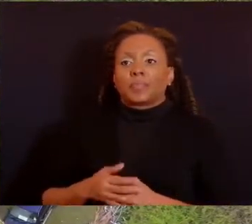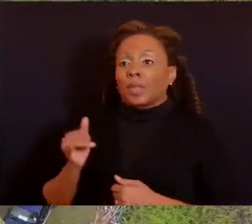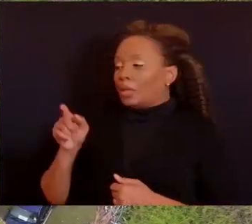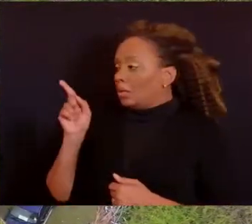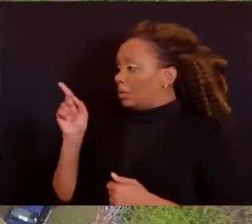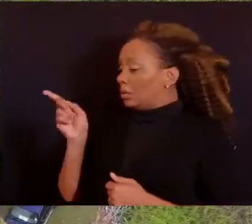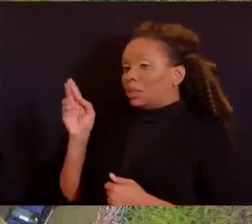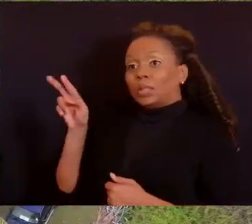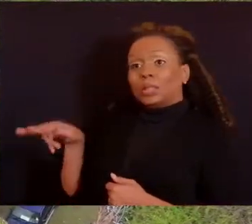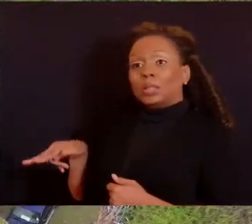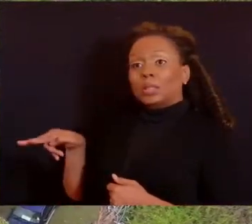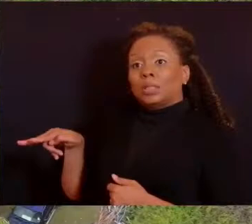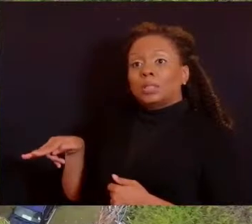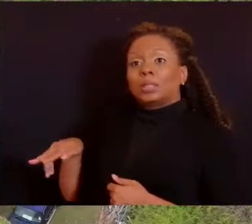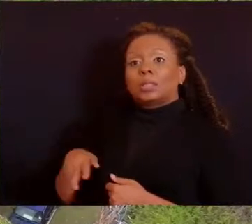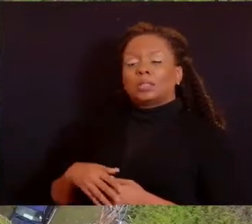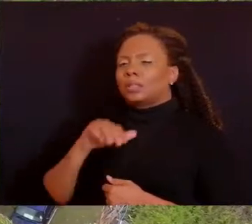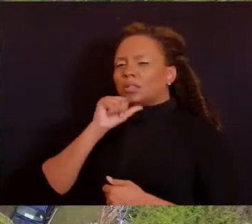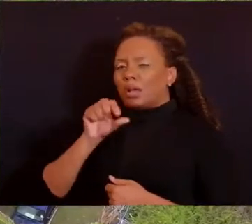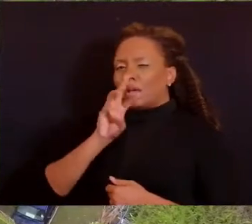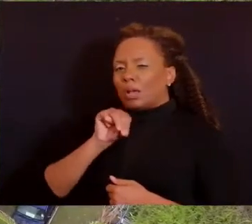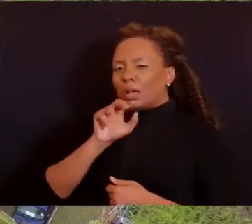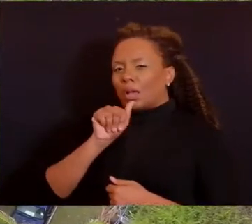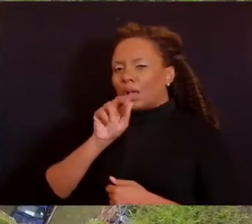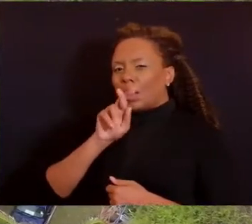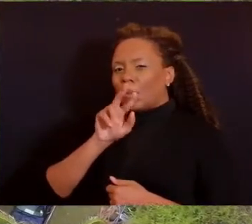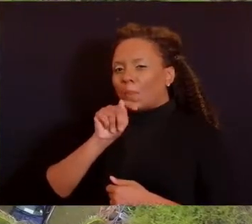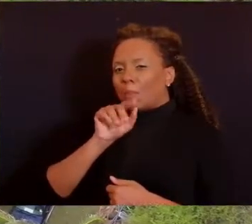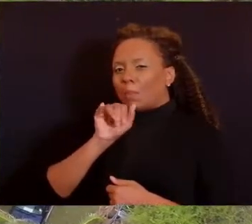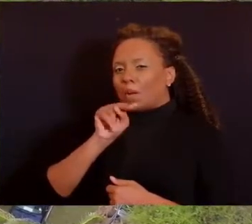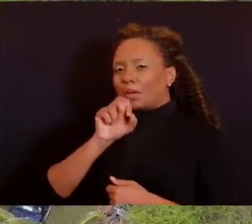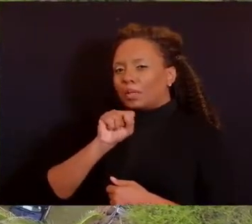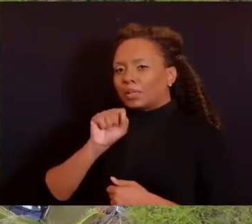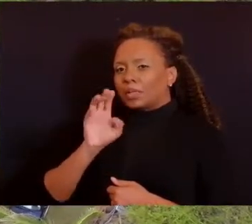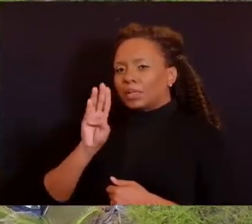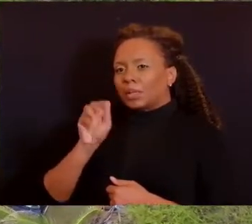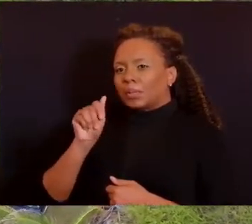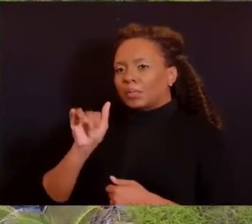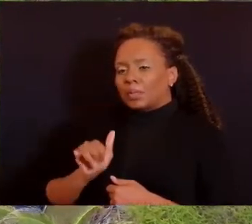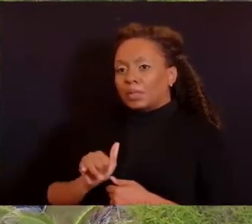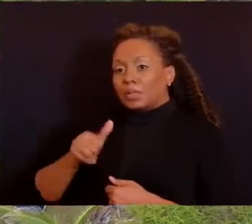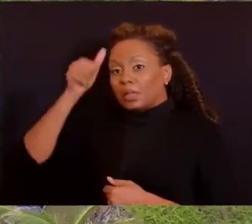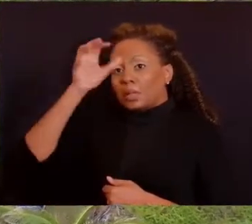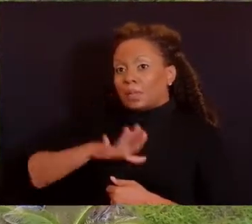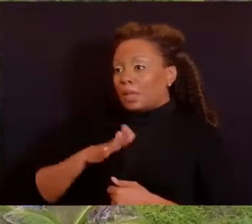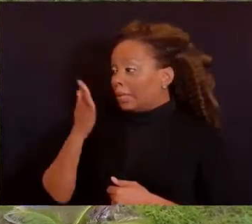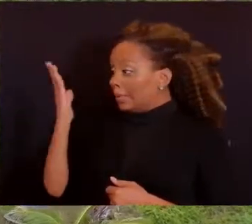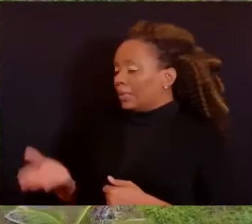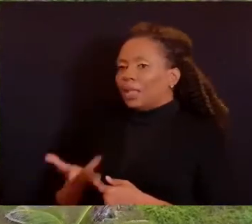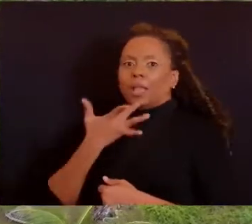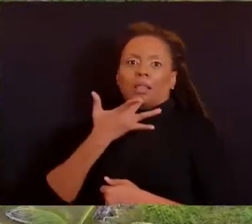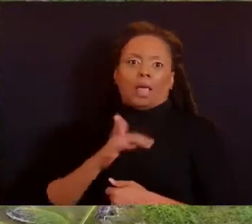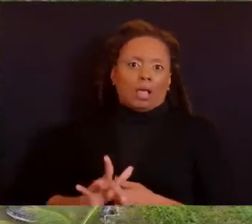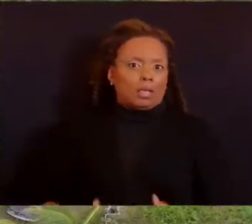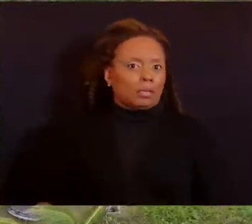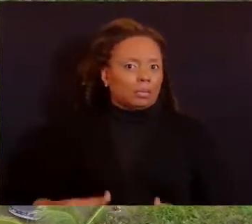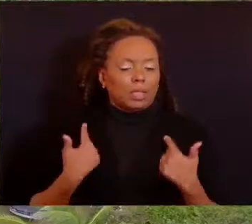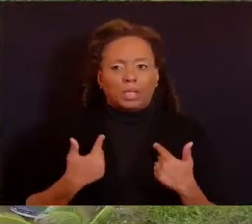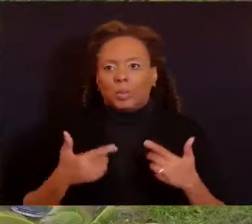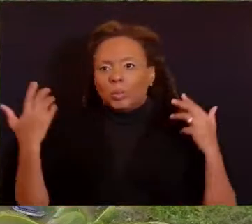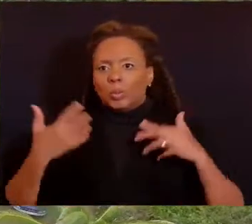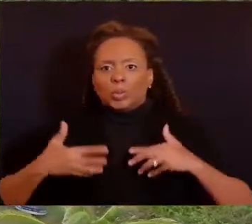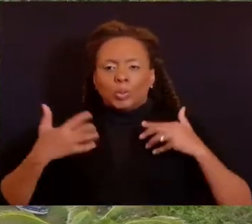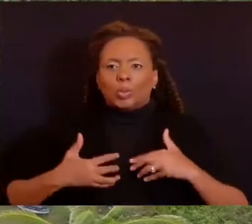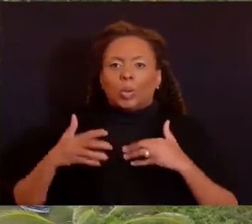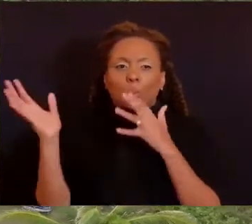at now is the one in Zores, not in Martins Bay. And once again, the gentleman there is lucky to be alive, because once the wind